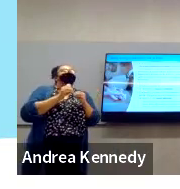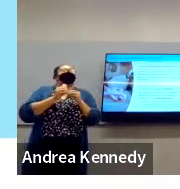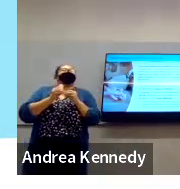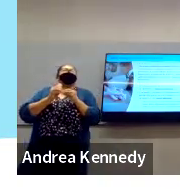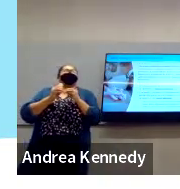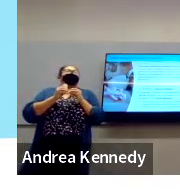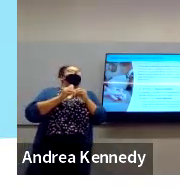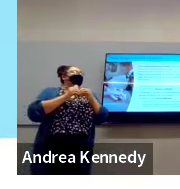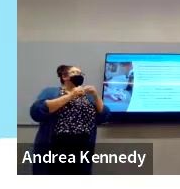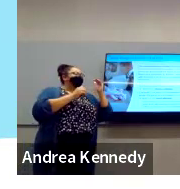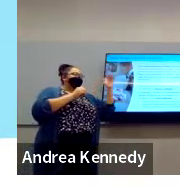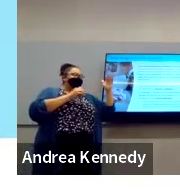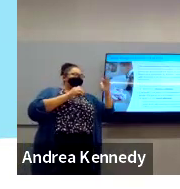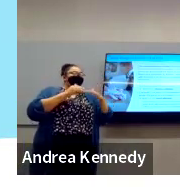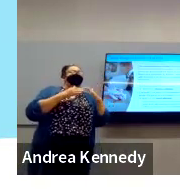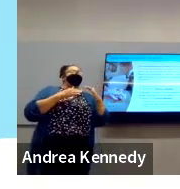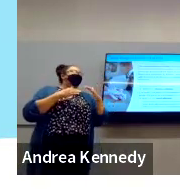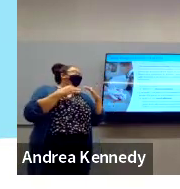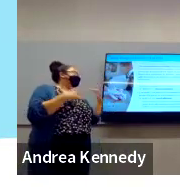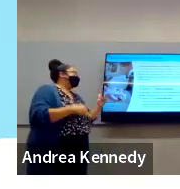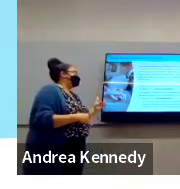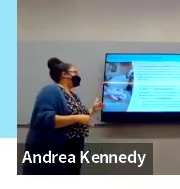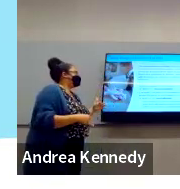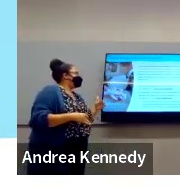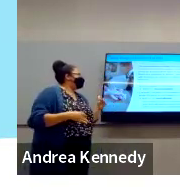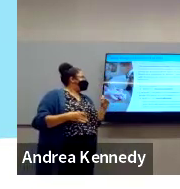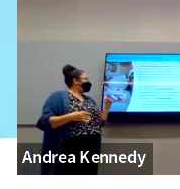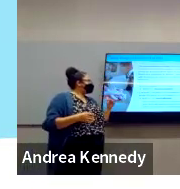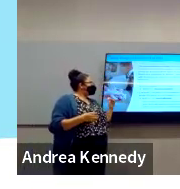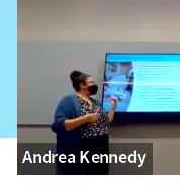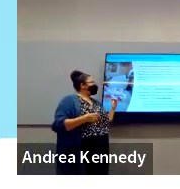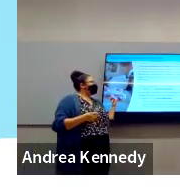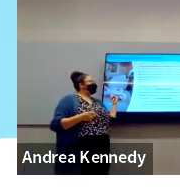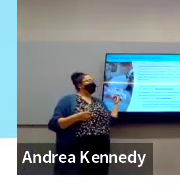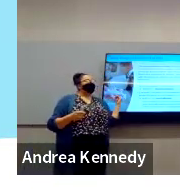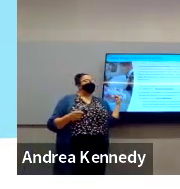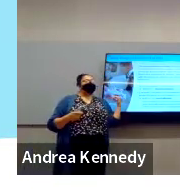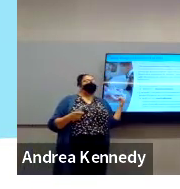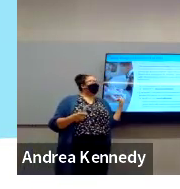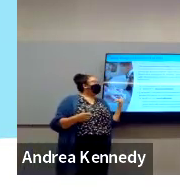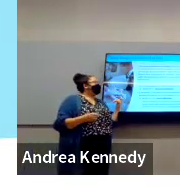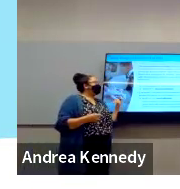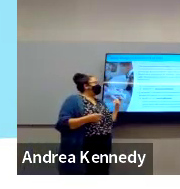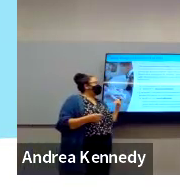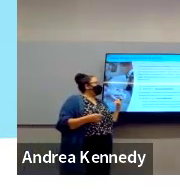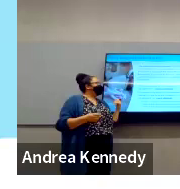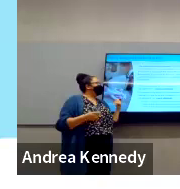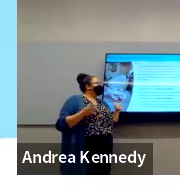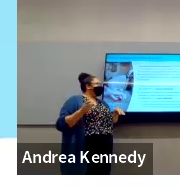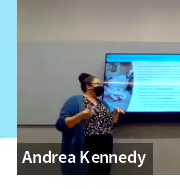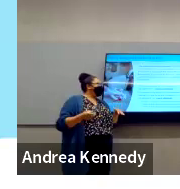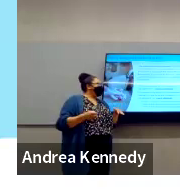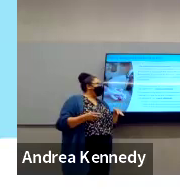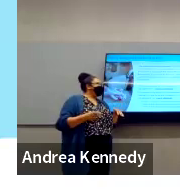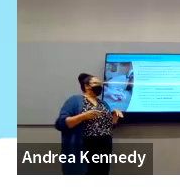determine if that's going to be, an increase or a decrease for the tenant. So if the amount in